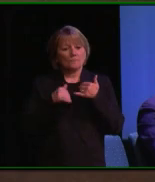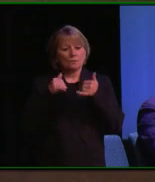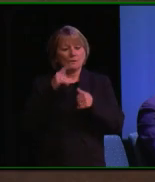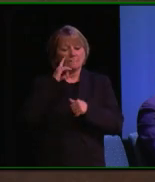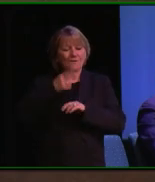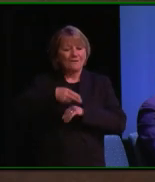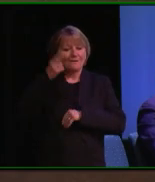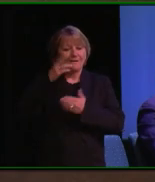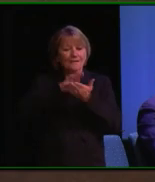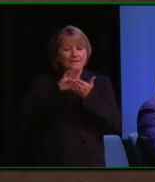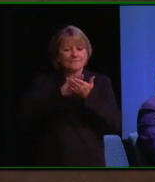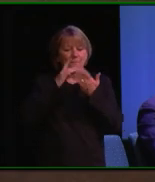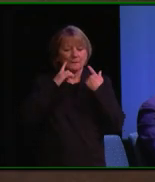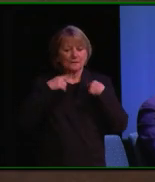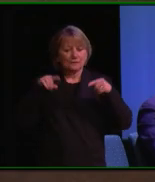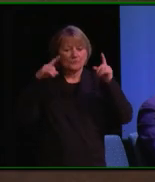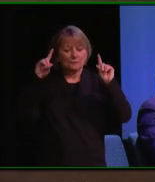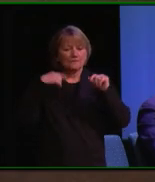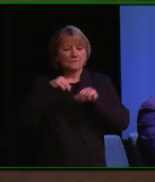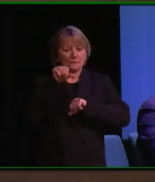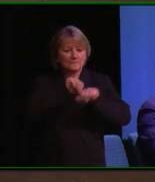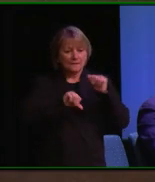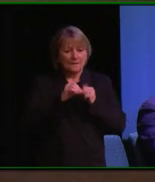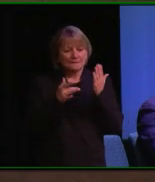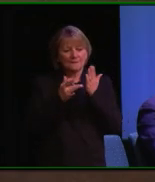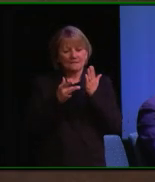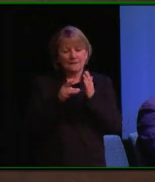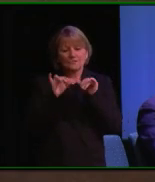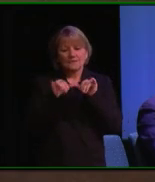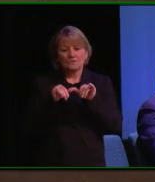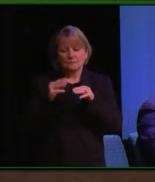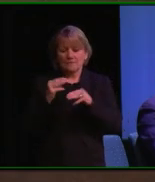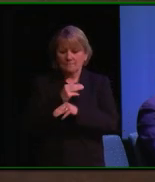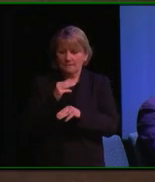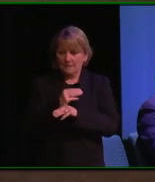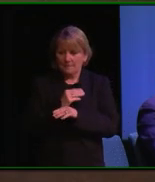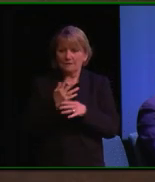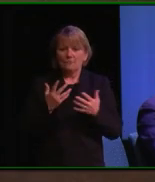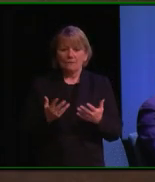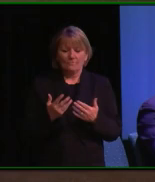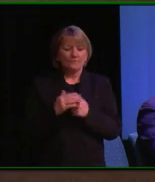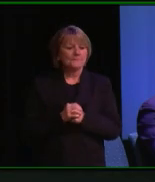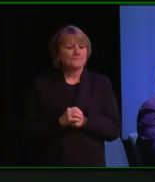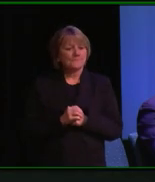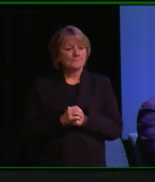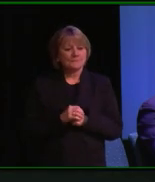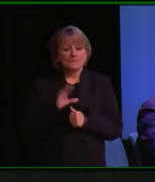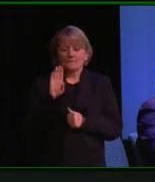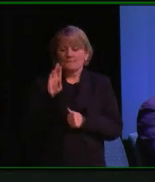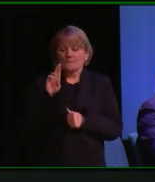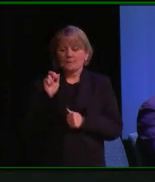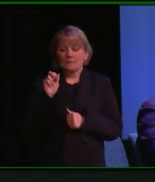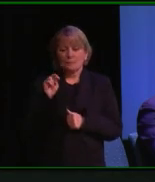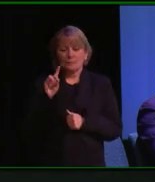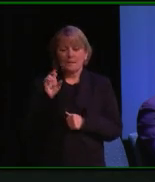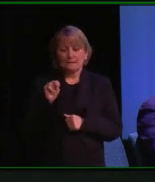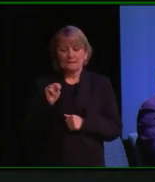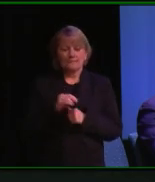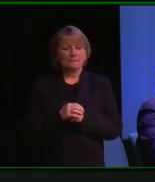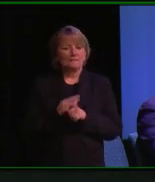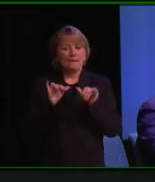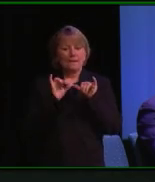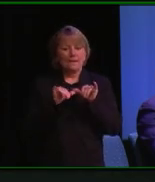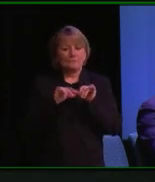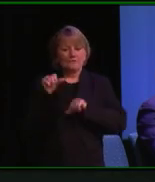High Academic Achievement for Science, Technology, Engineering, and Math are Brandon Blanchard for